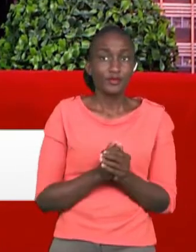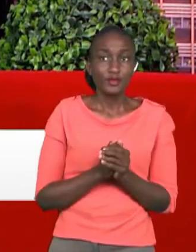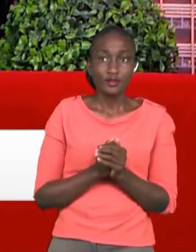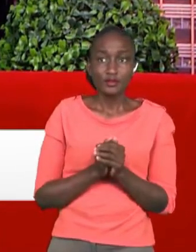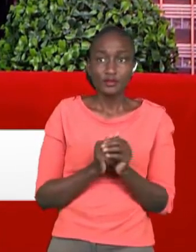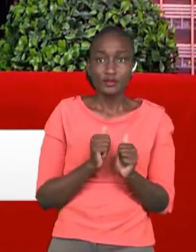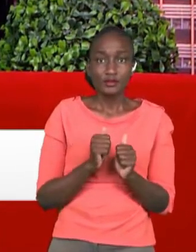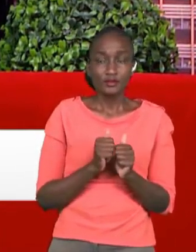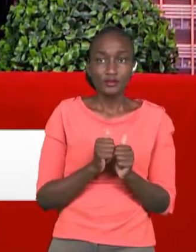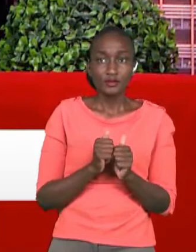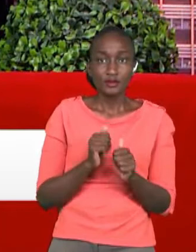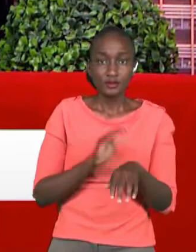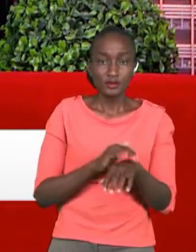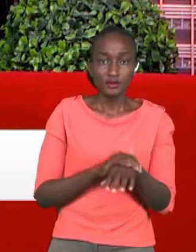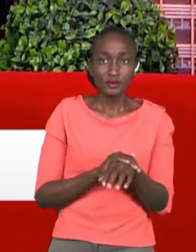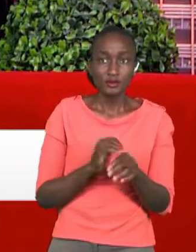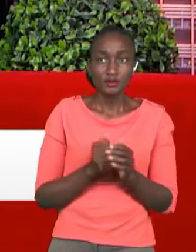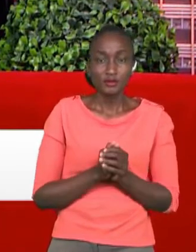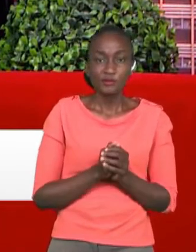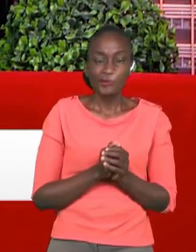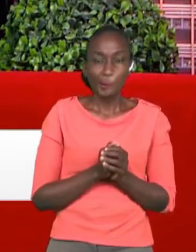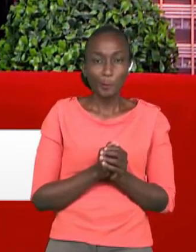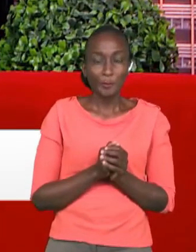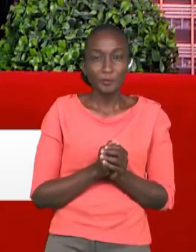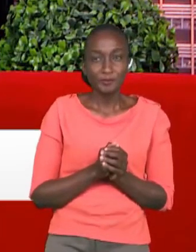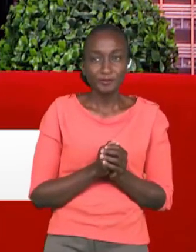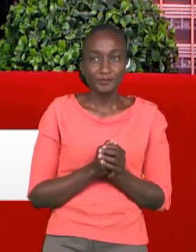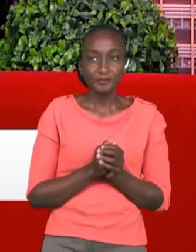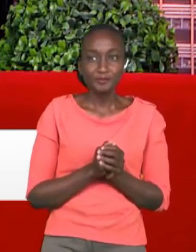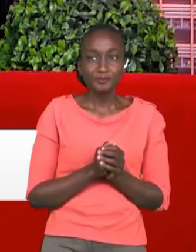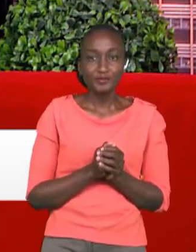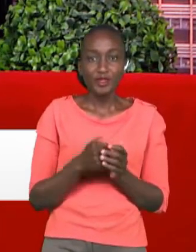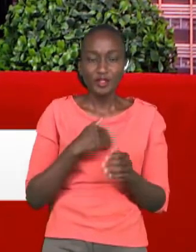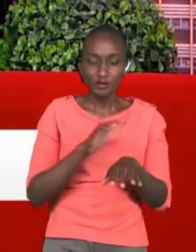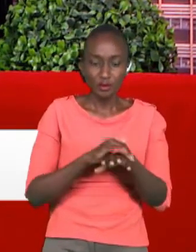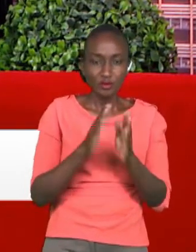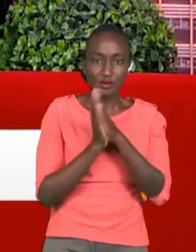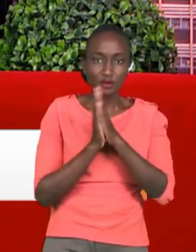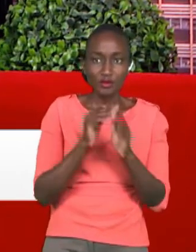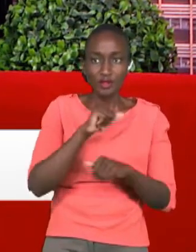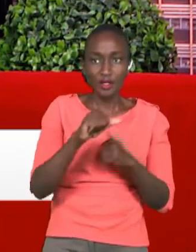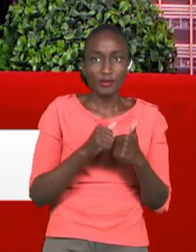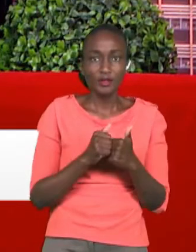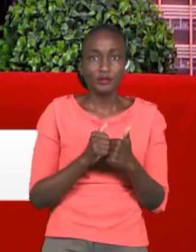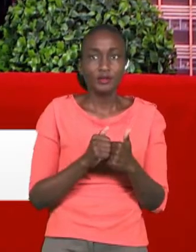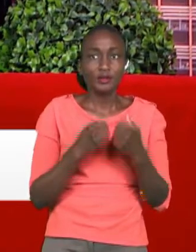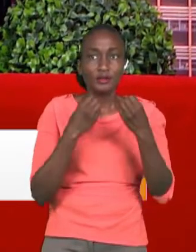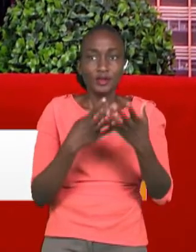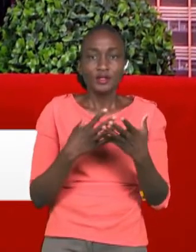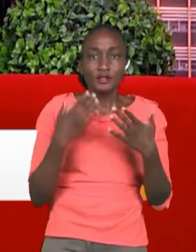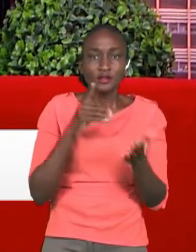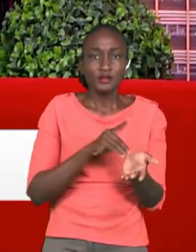really wonderful. We have got the testimonials regarding this. Many psychiatrists are